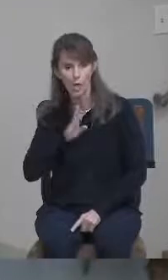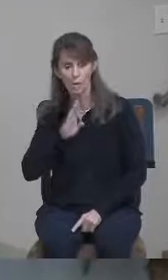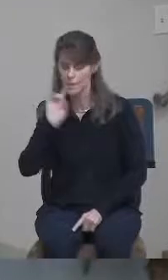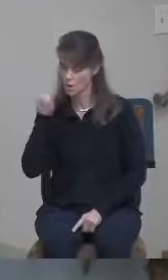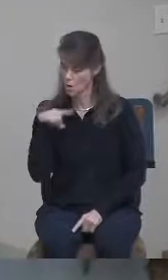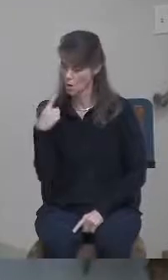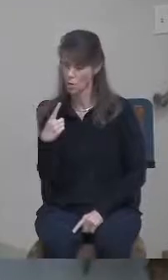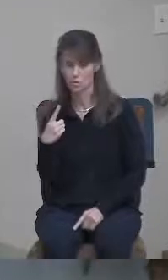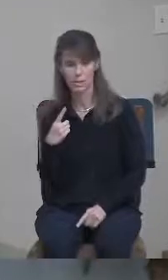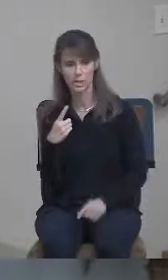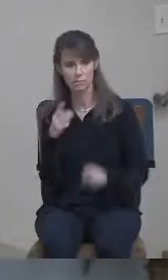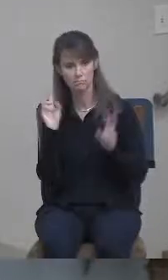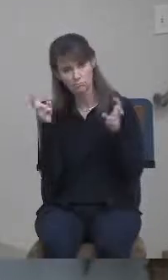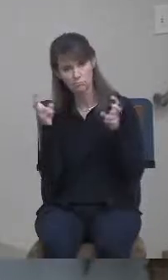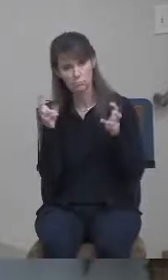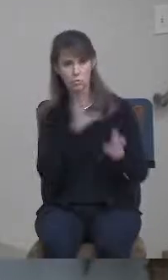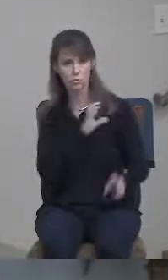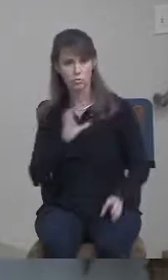And this pleased O'Kelly.